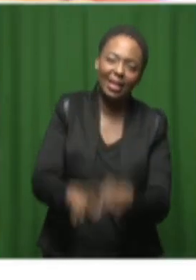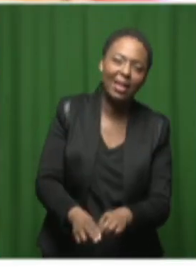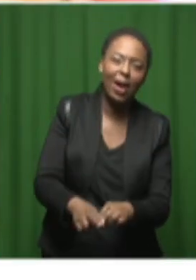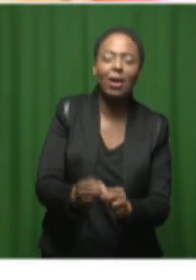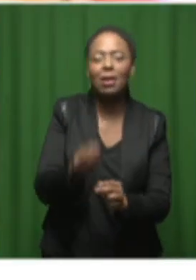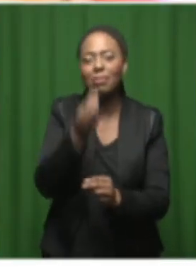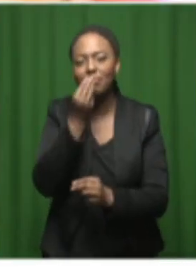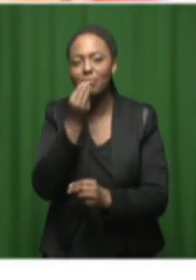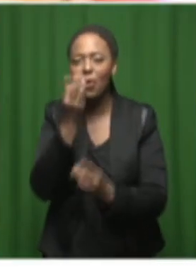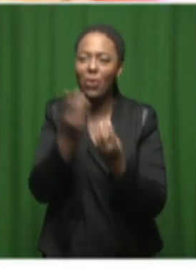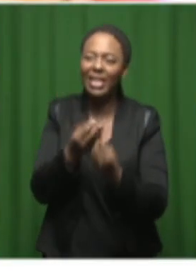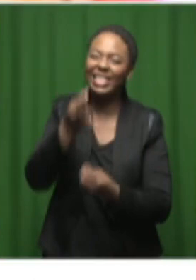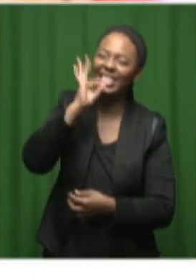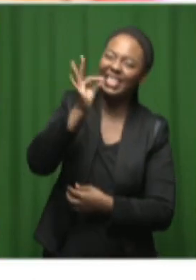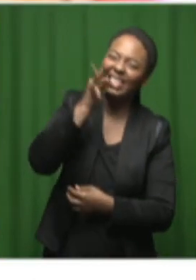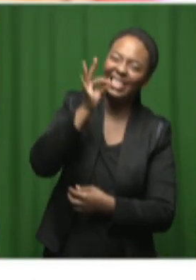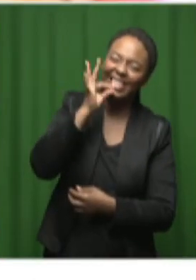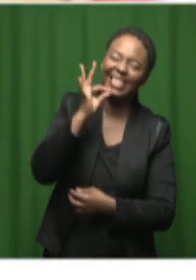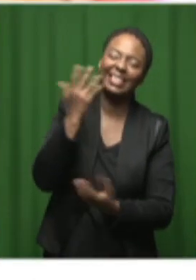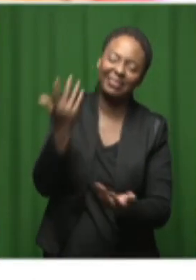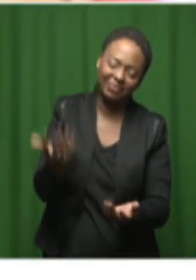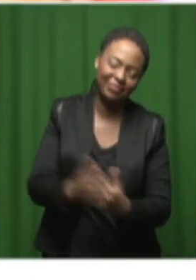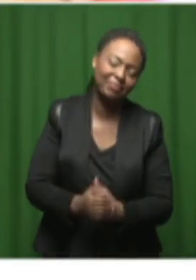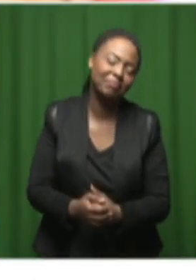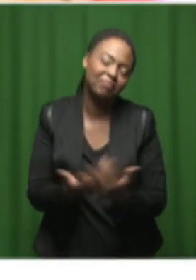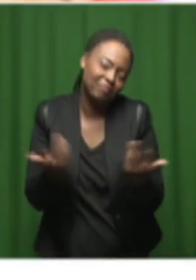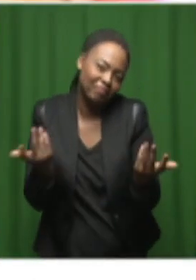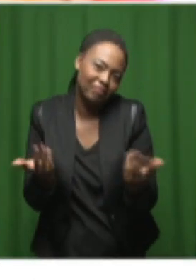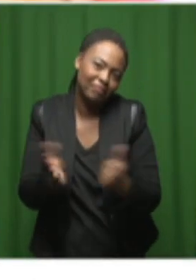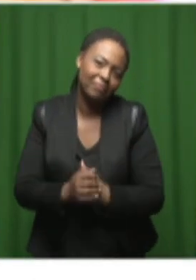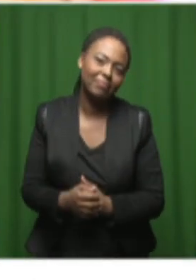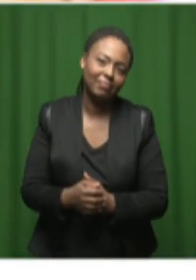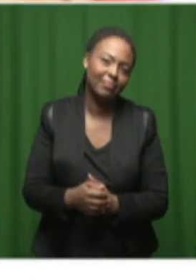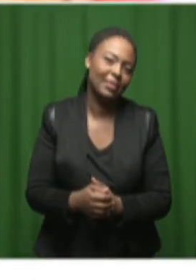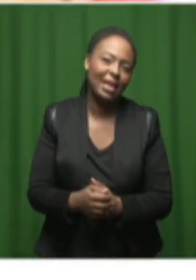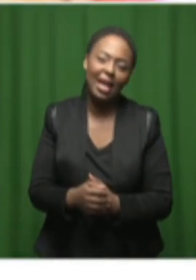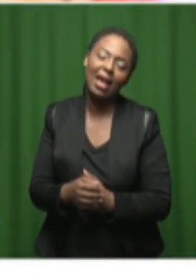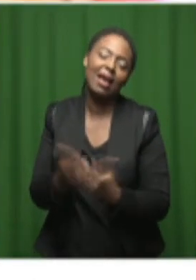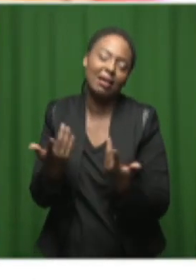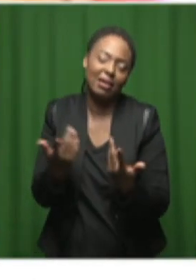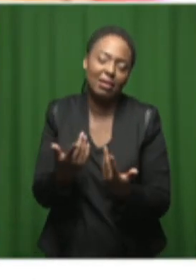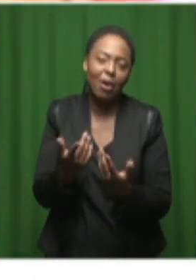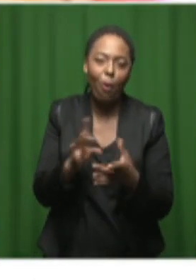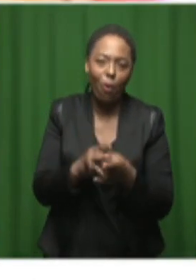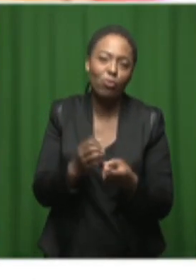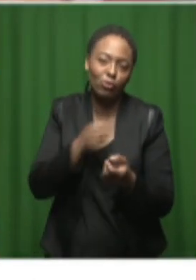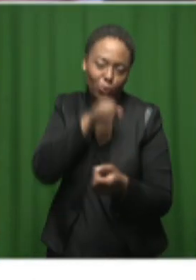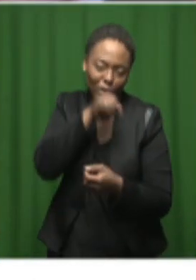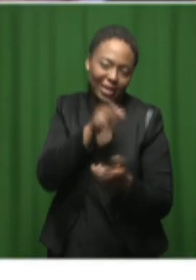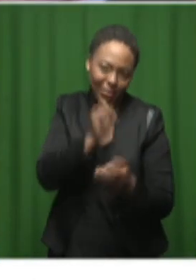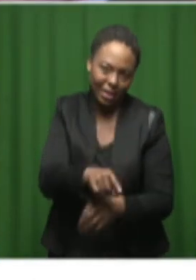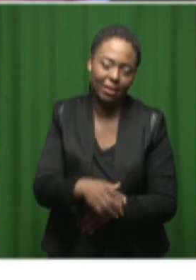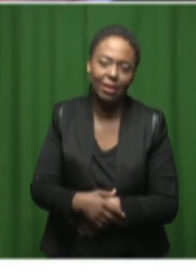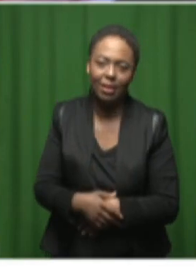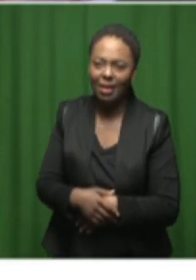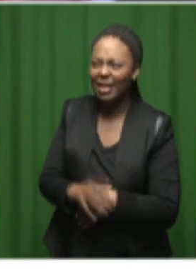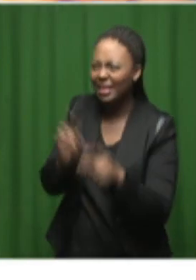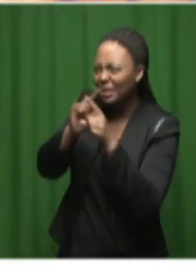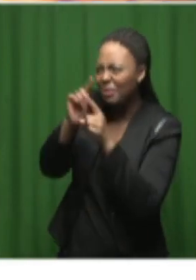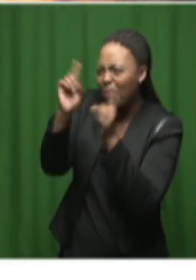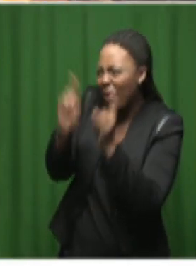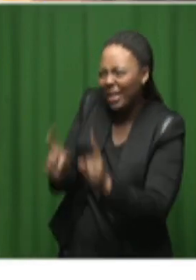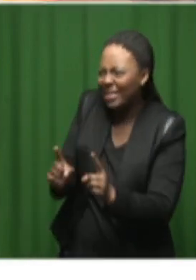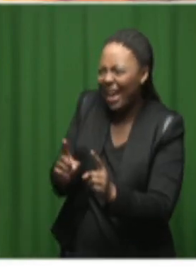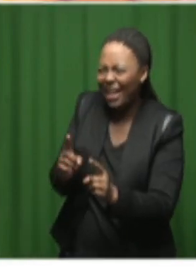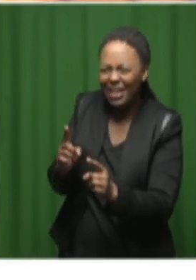drink tea and catch up on the day. So it's basically a love language for... What makes your scones so special? Are they flavored or